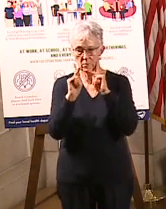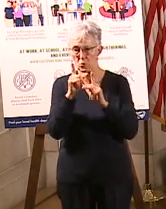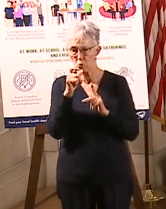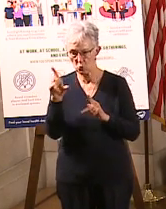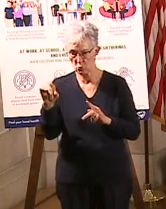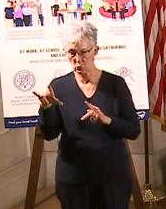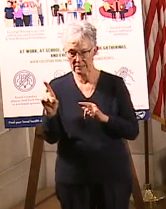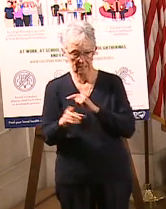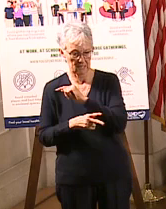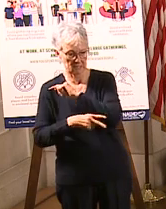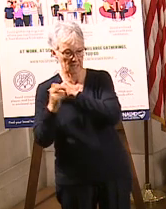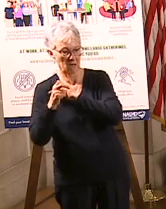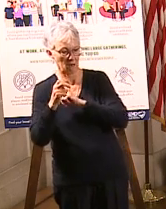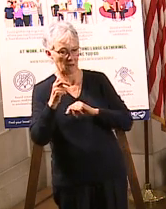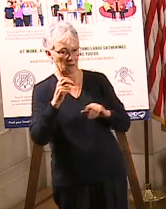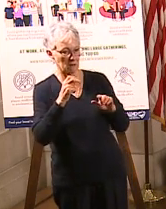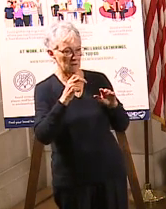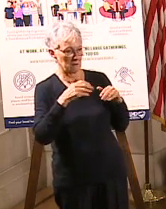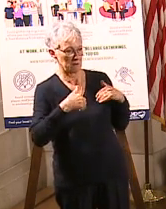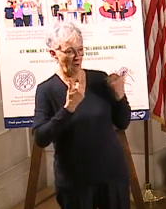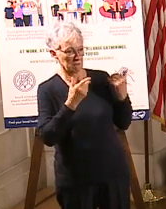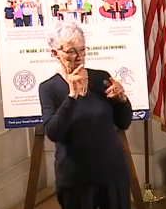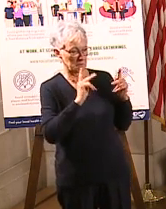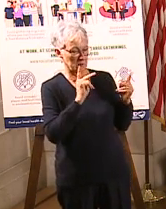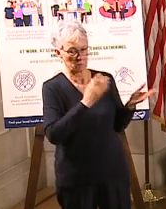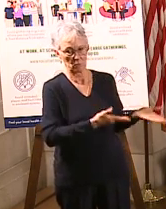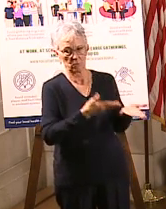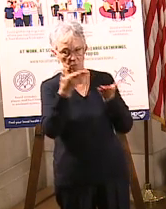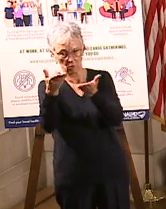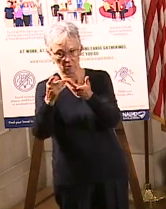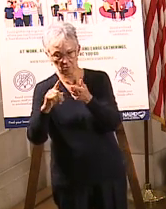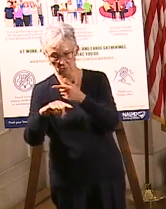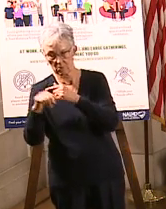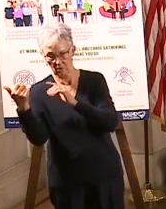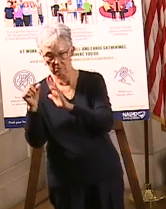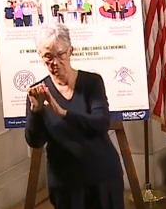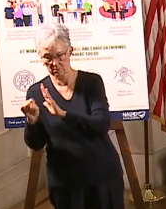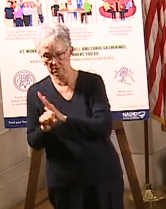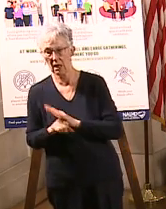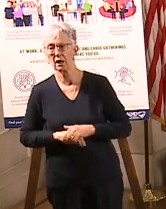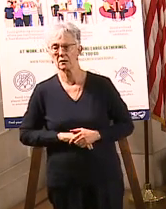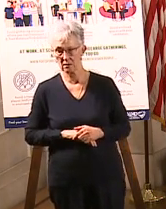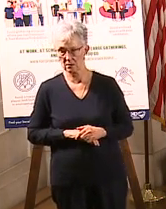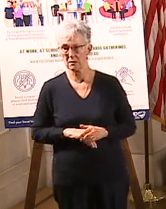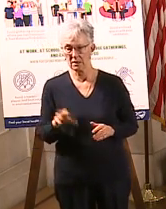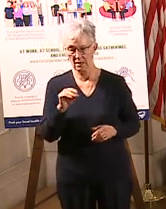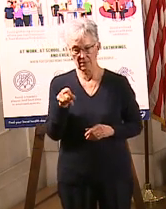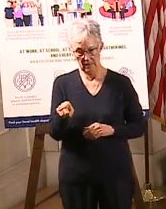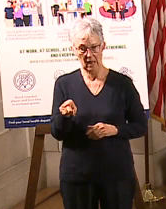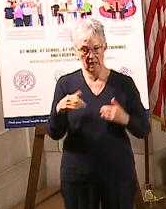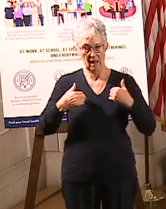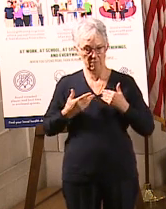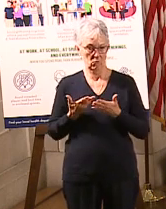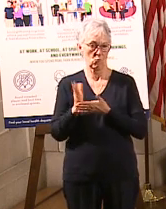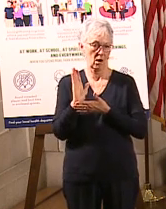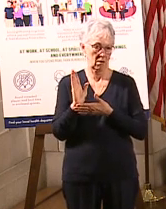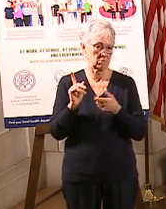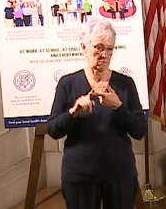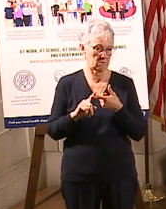increased had some reporting requirements with regard to the victims of sexual assault and how that all related to human